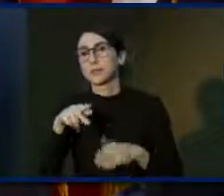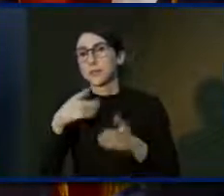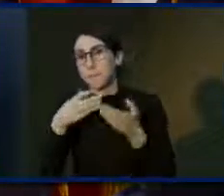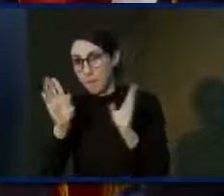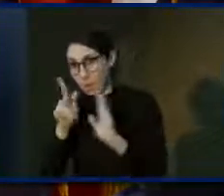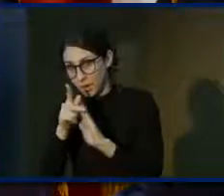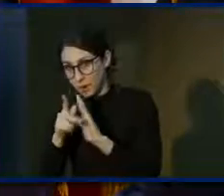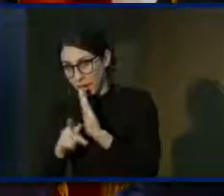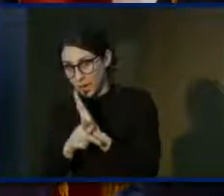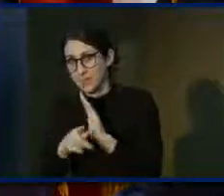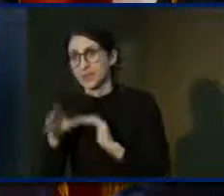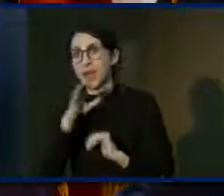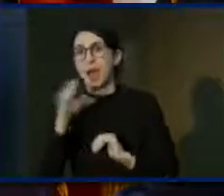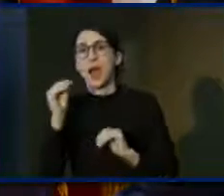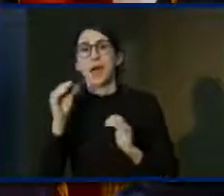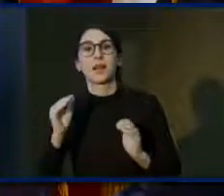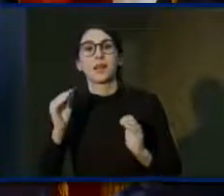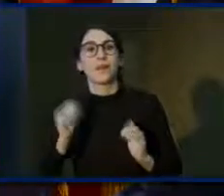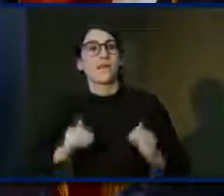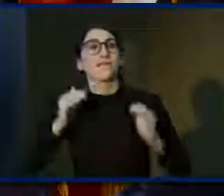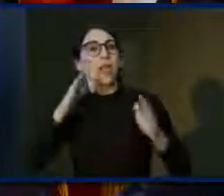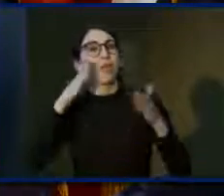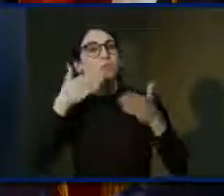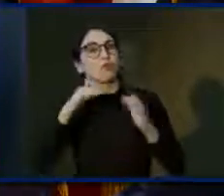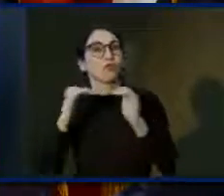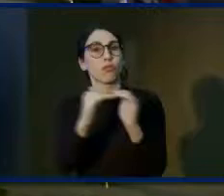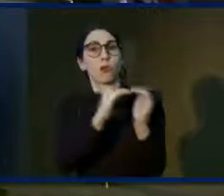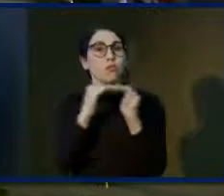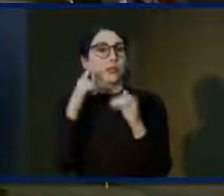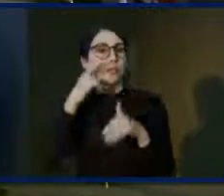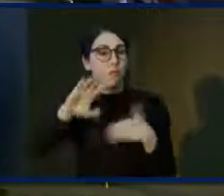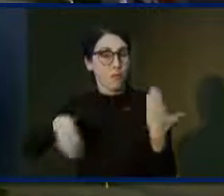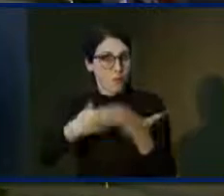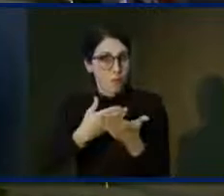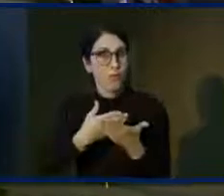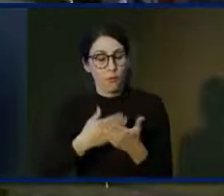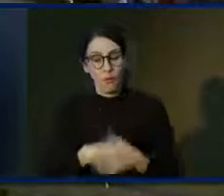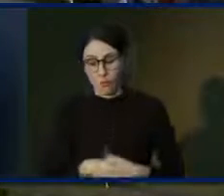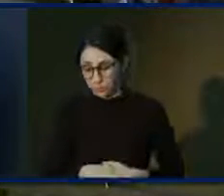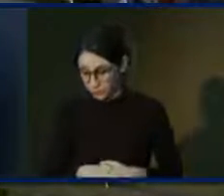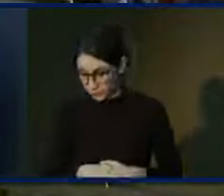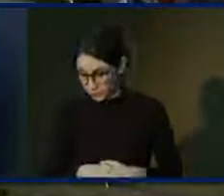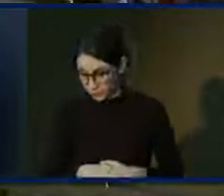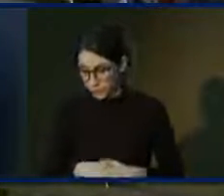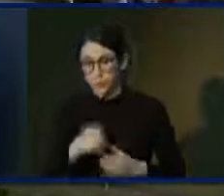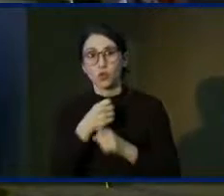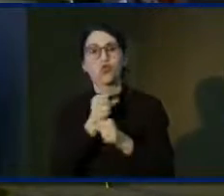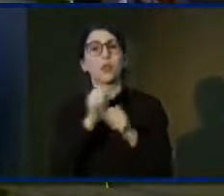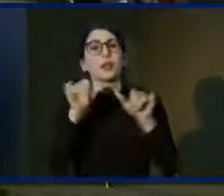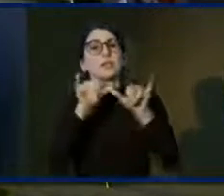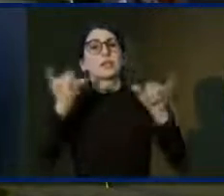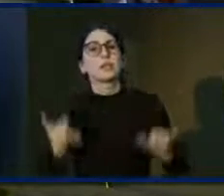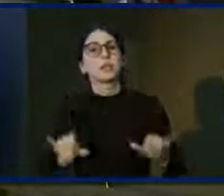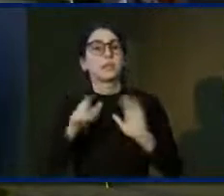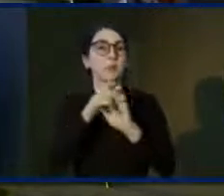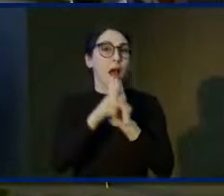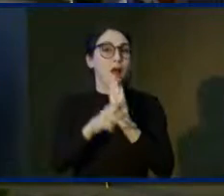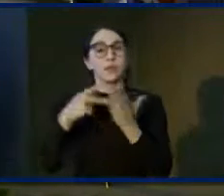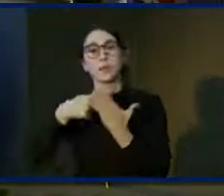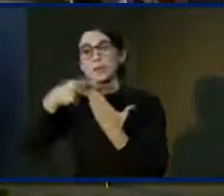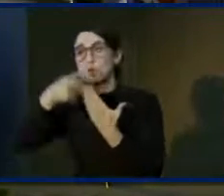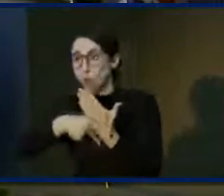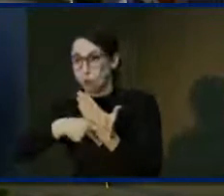enables advancing justice for everyone and creating systemic policies, program, and legislative